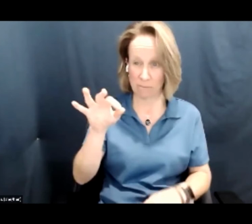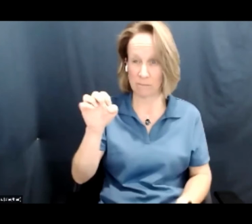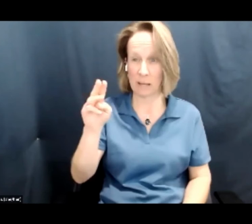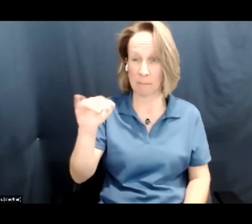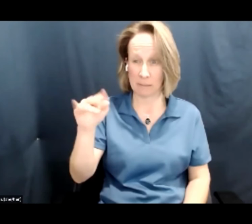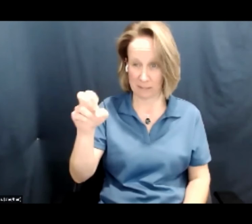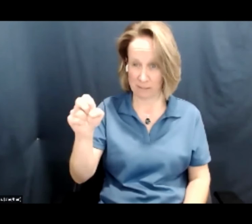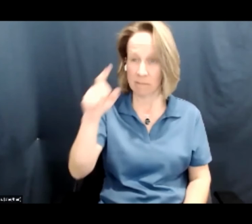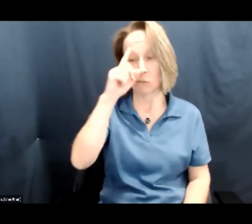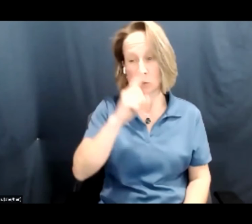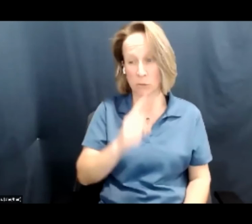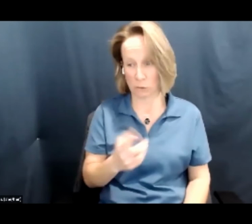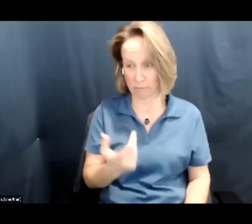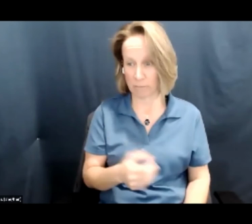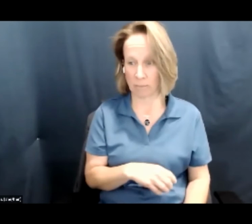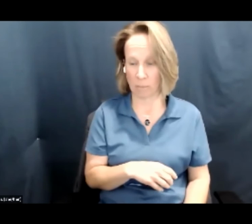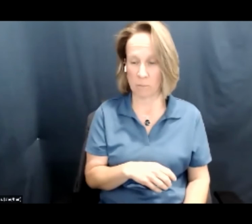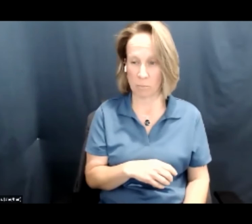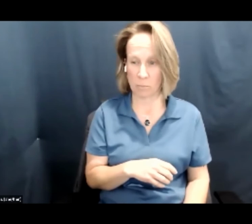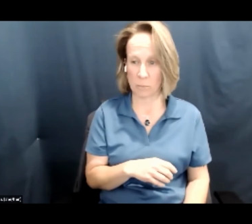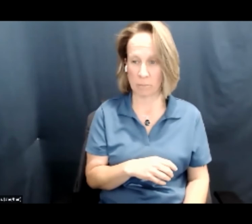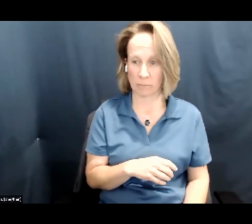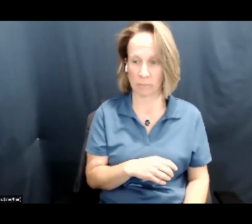they might hold.